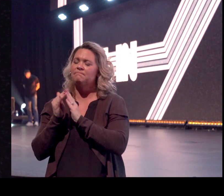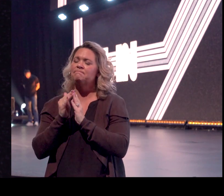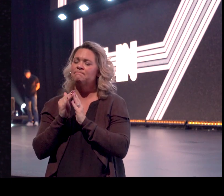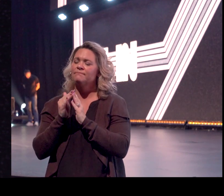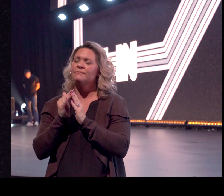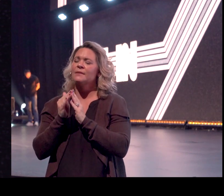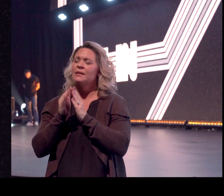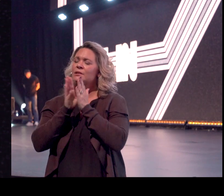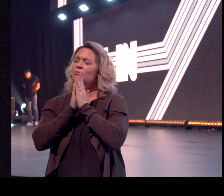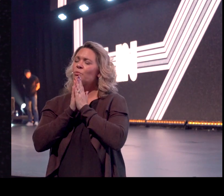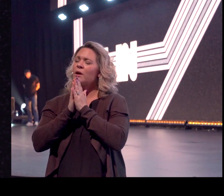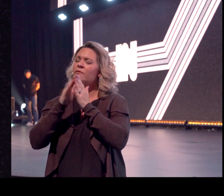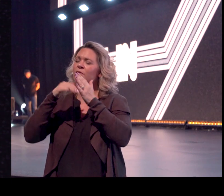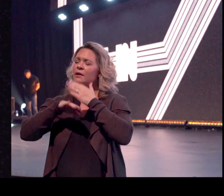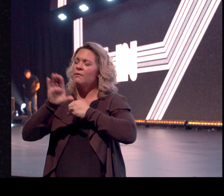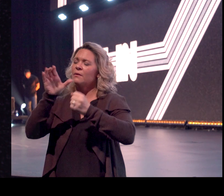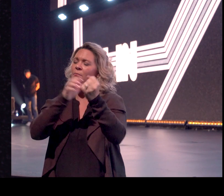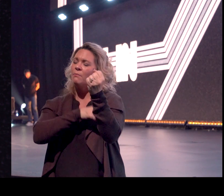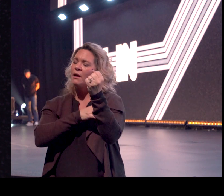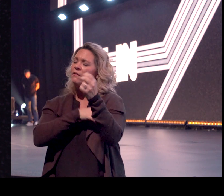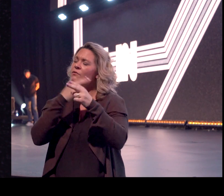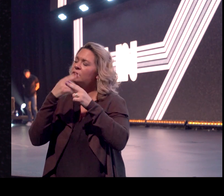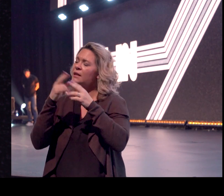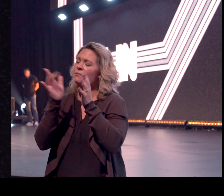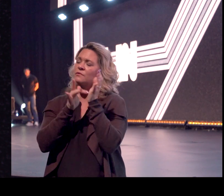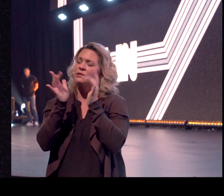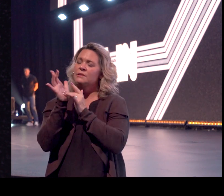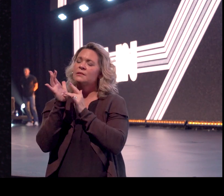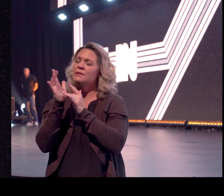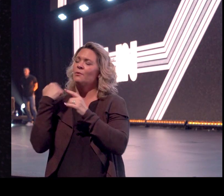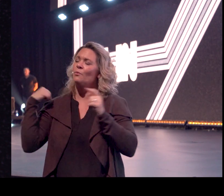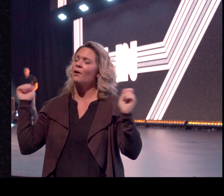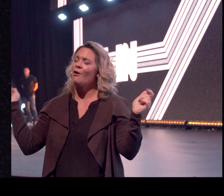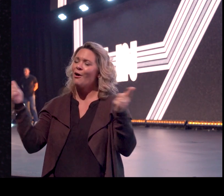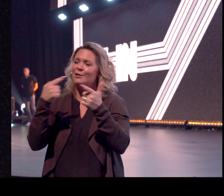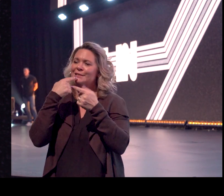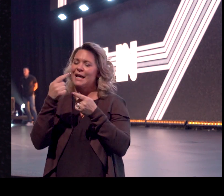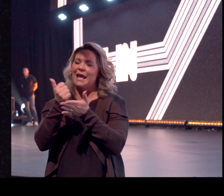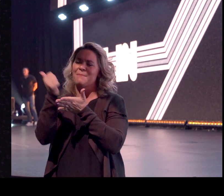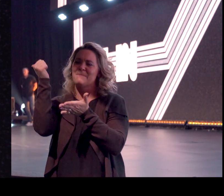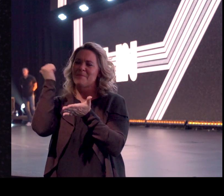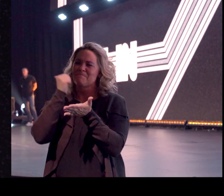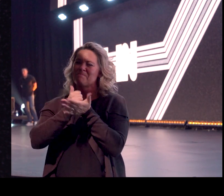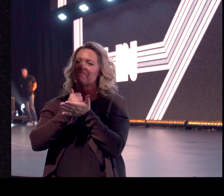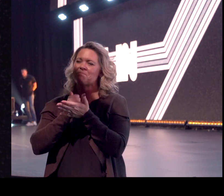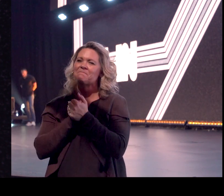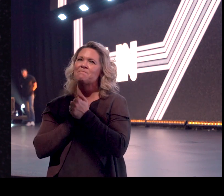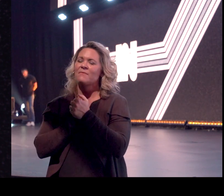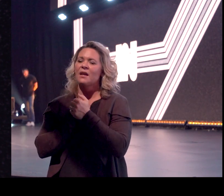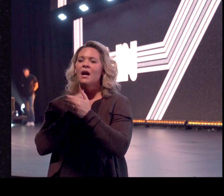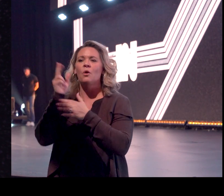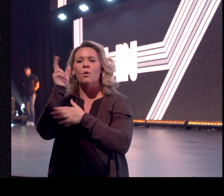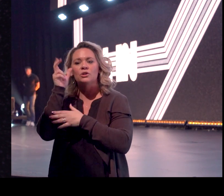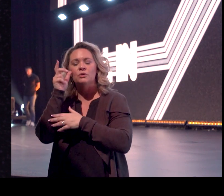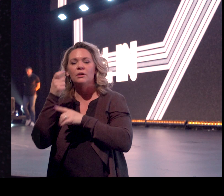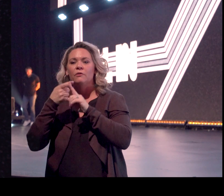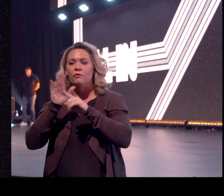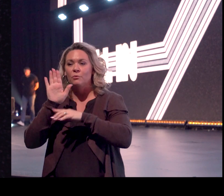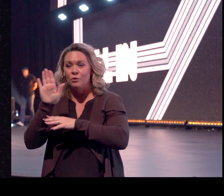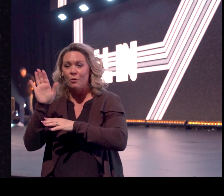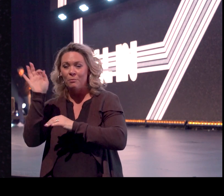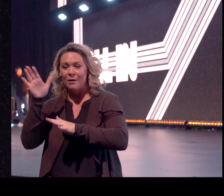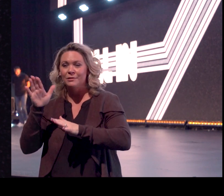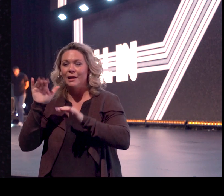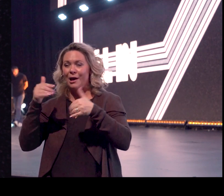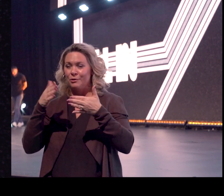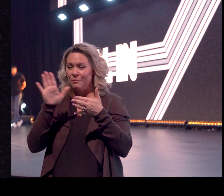our city. And I pray this in the powerful name of Jesus. And all of us said, amen. Hey, I want you to hear from your campus